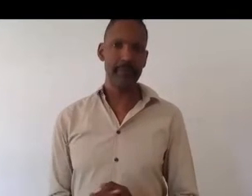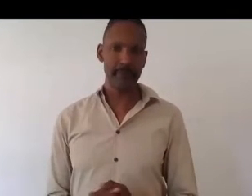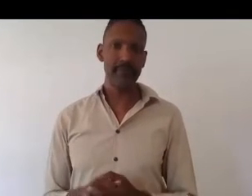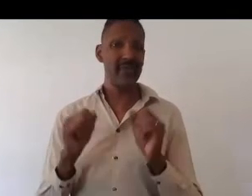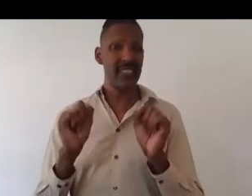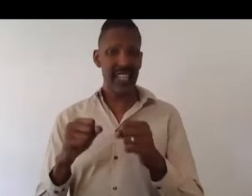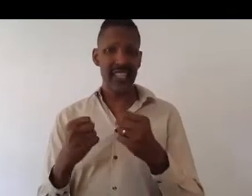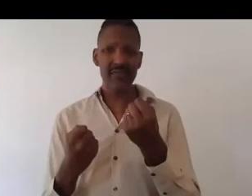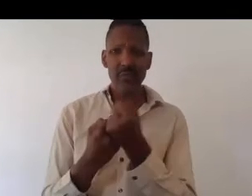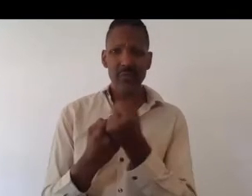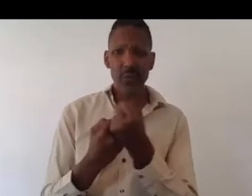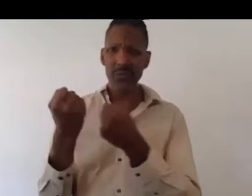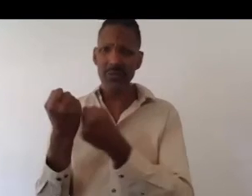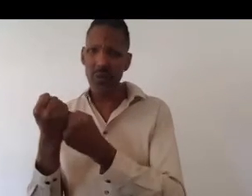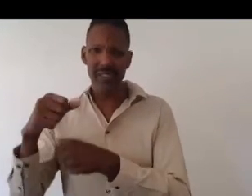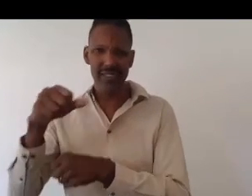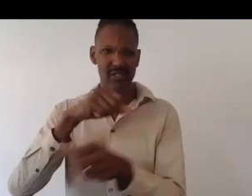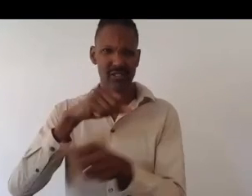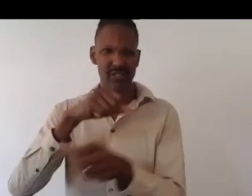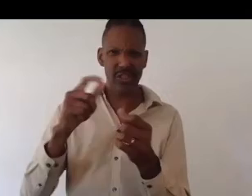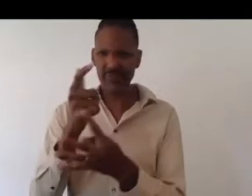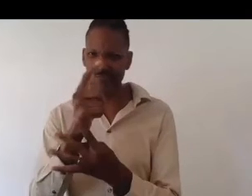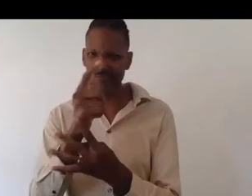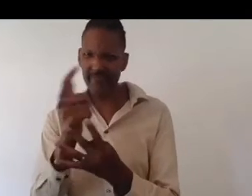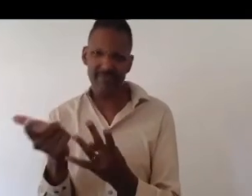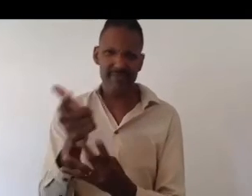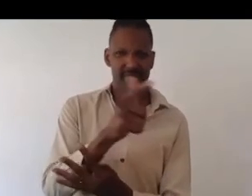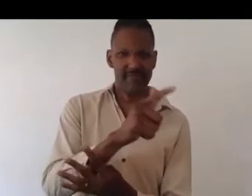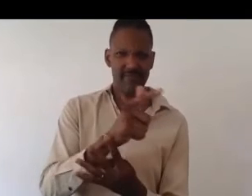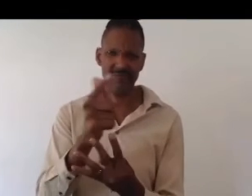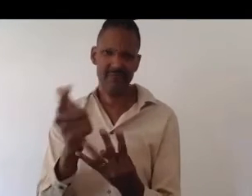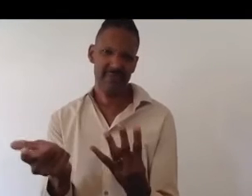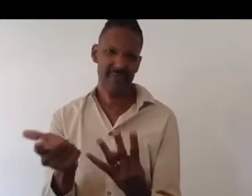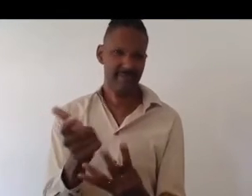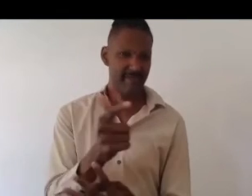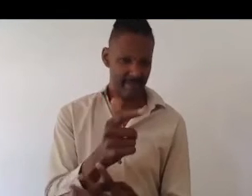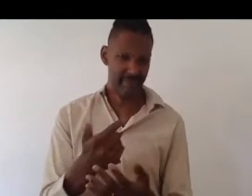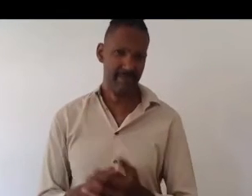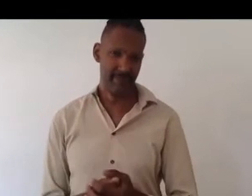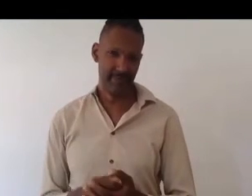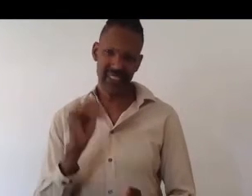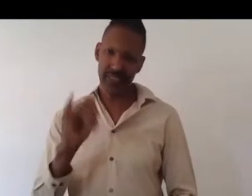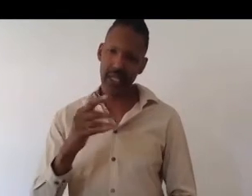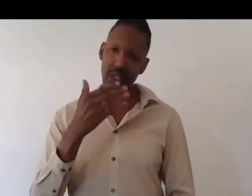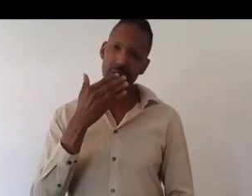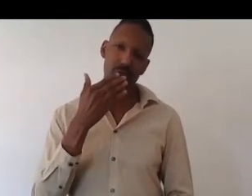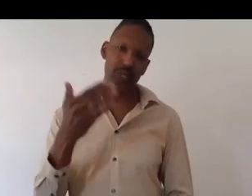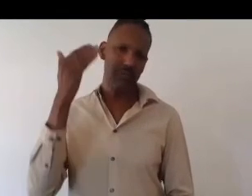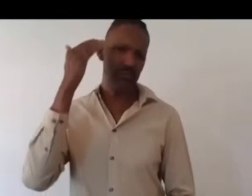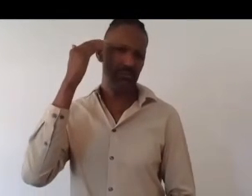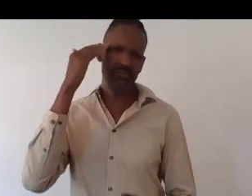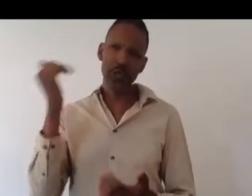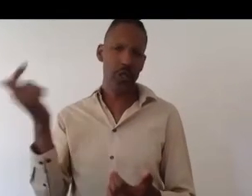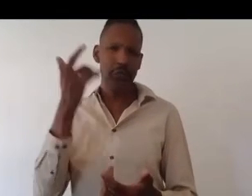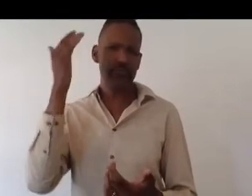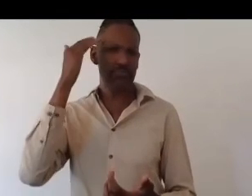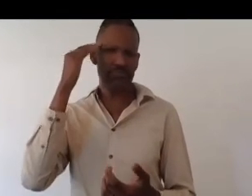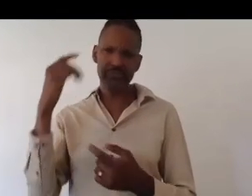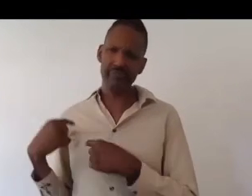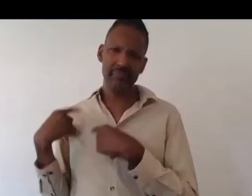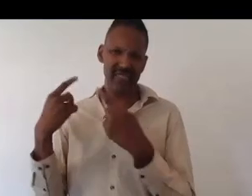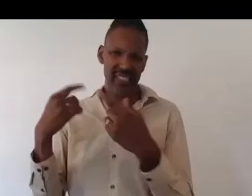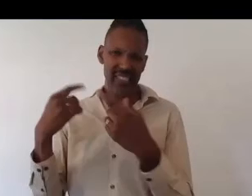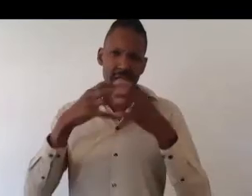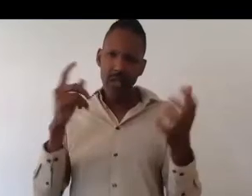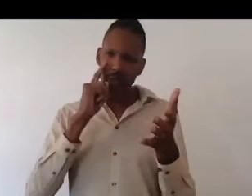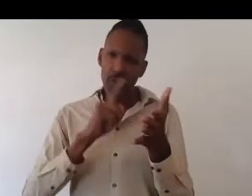support learning across them, which is why it has been an acronym. And there's a very long report there that you are welcome